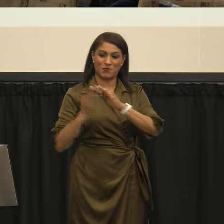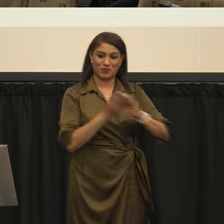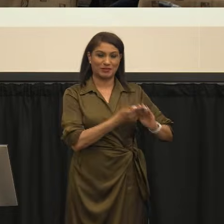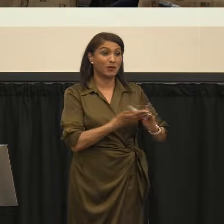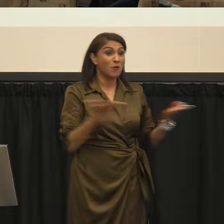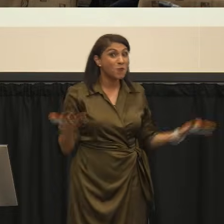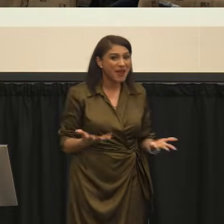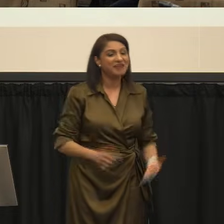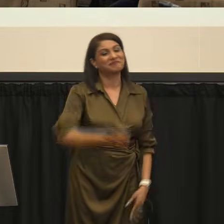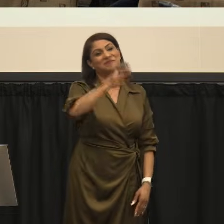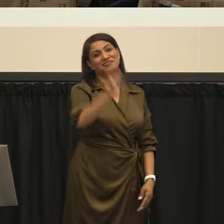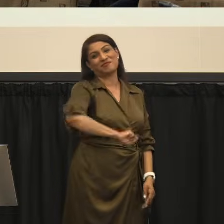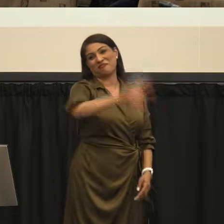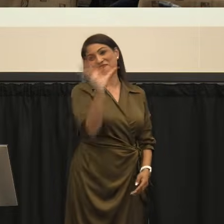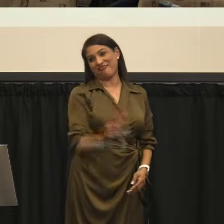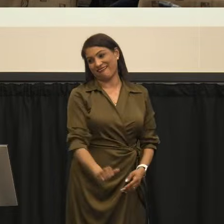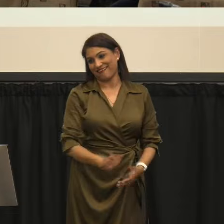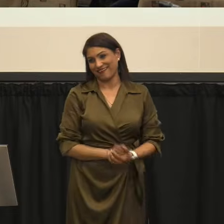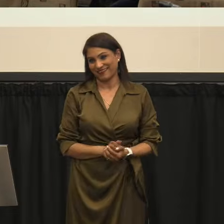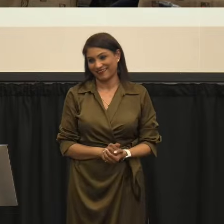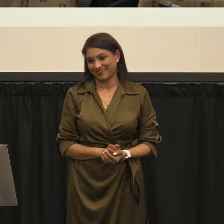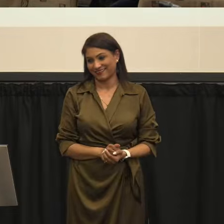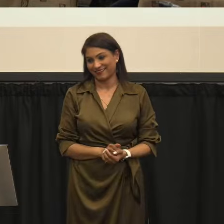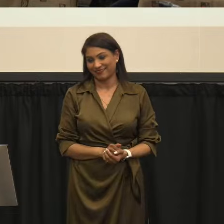for deaf communities within South Africa.